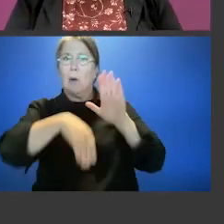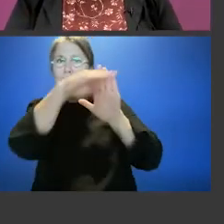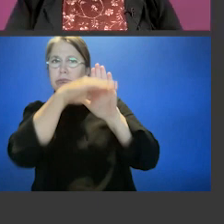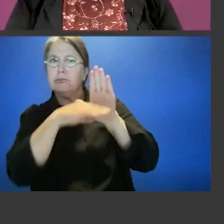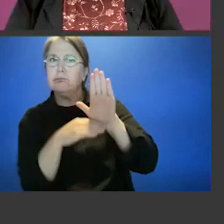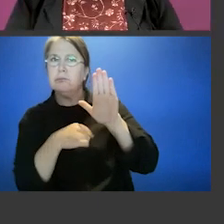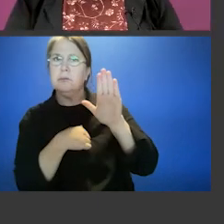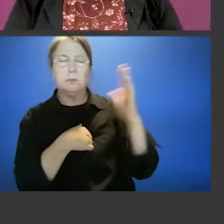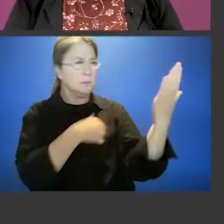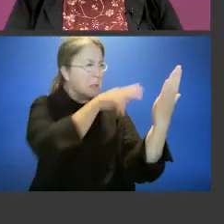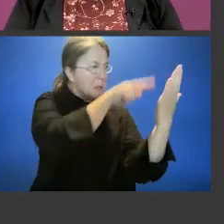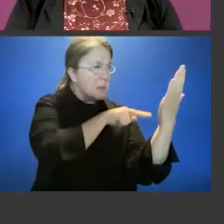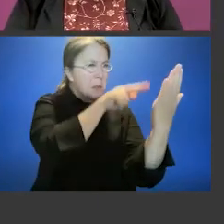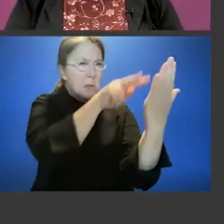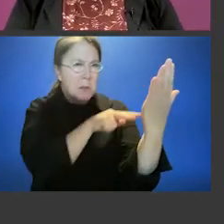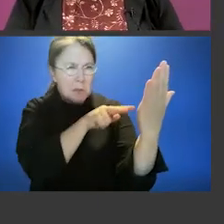progress.